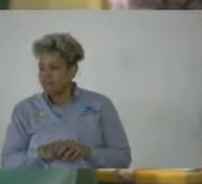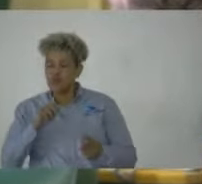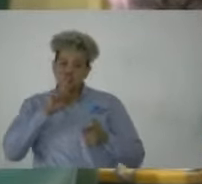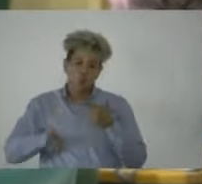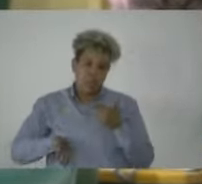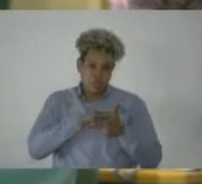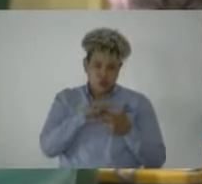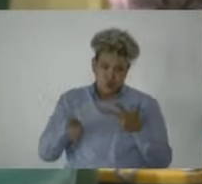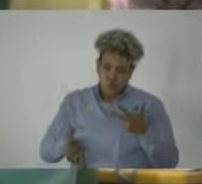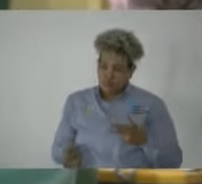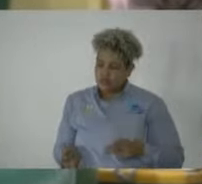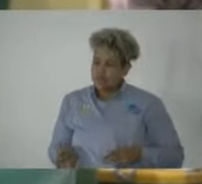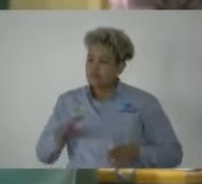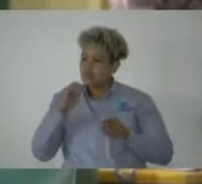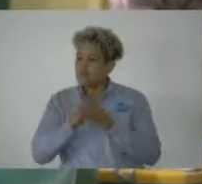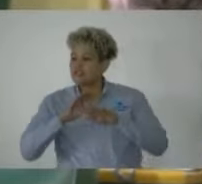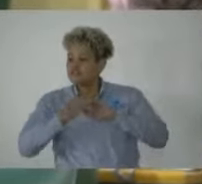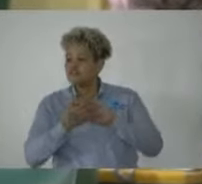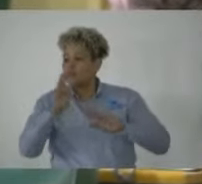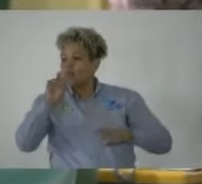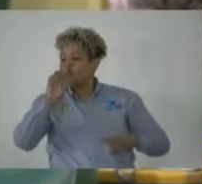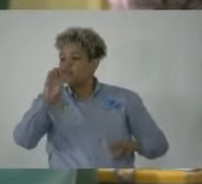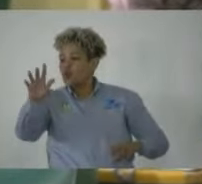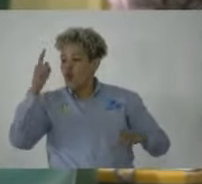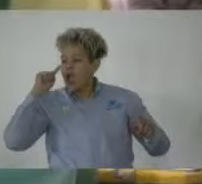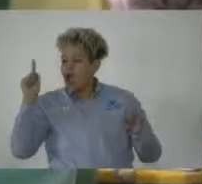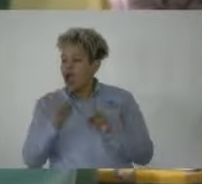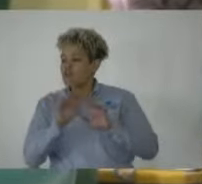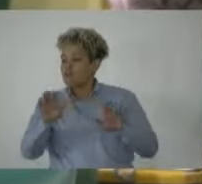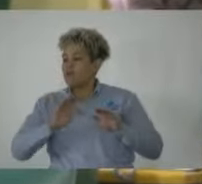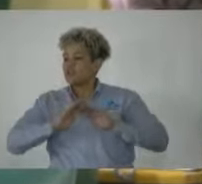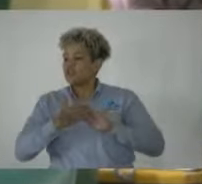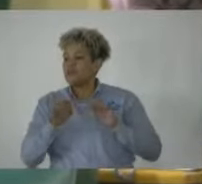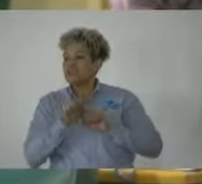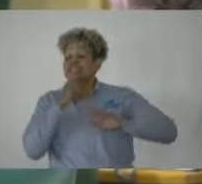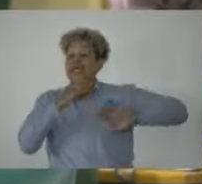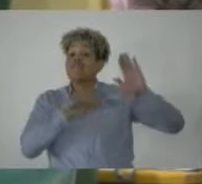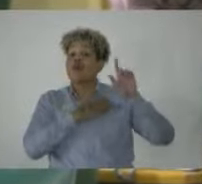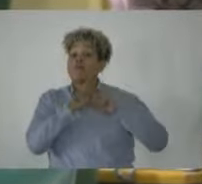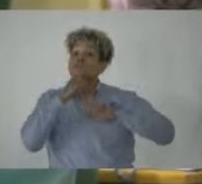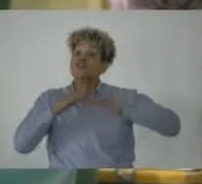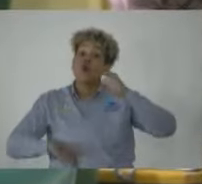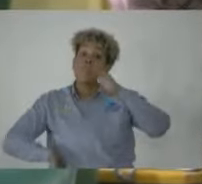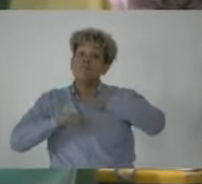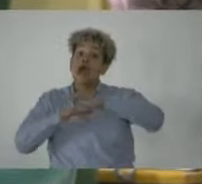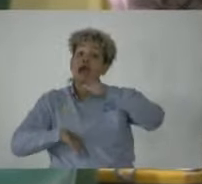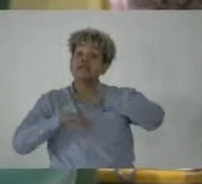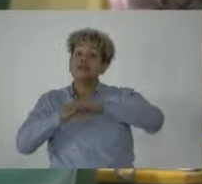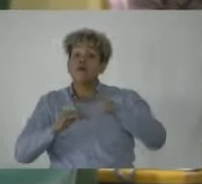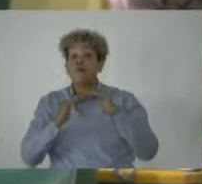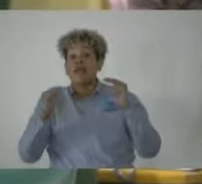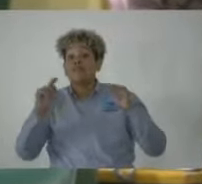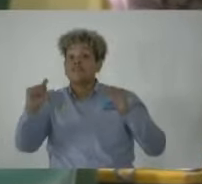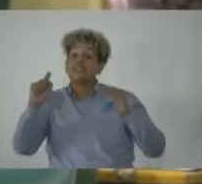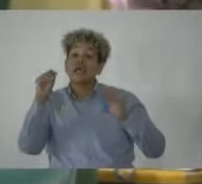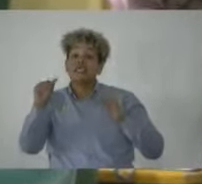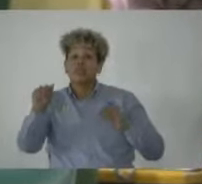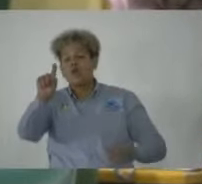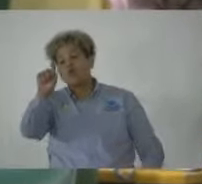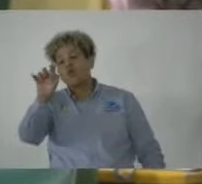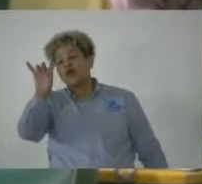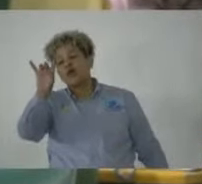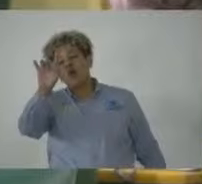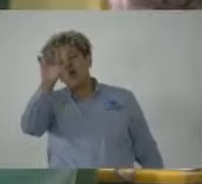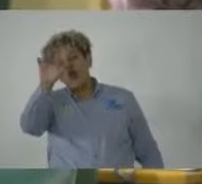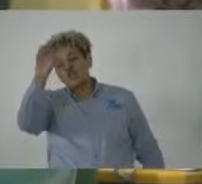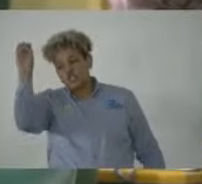part of Jamaica's WTO agreements, Jamaica has committed to maximum levels of duties of